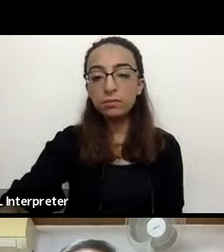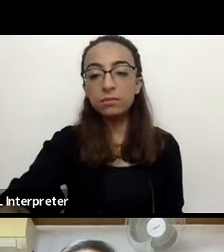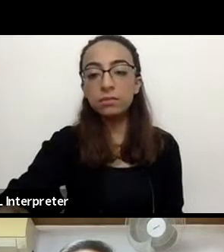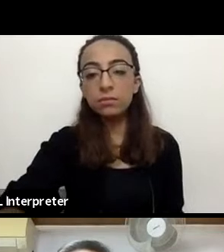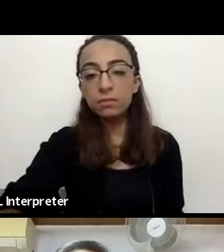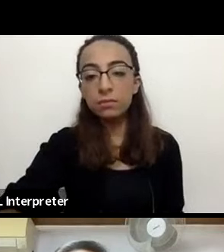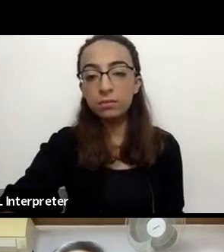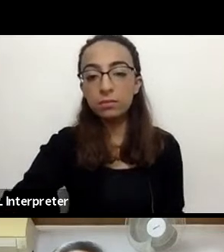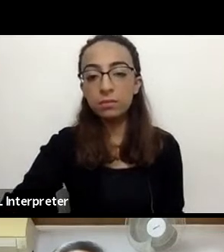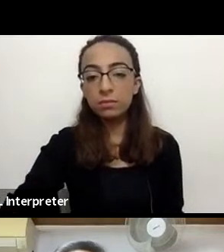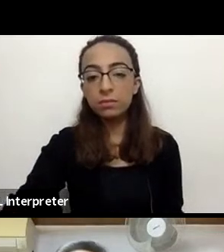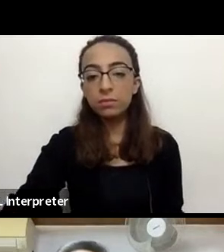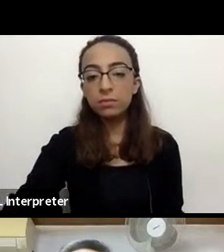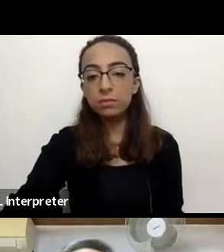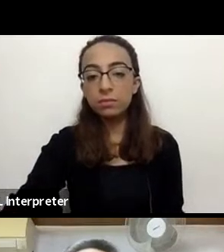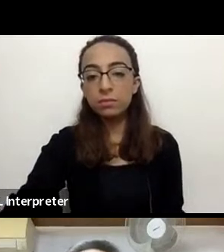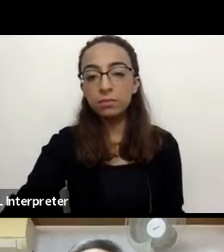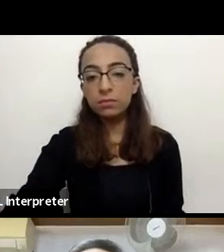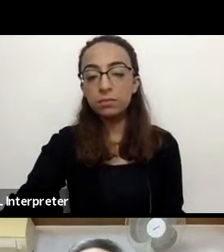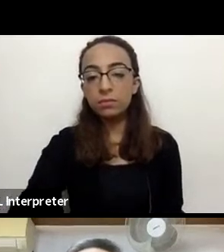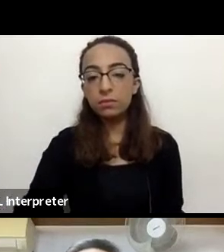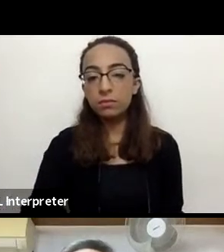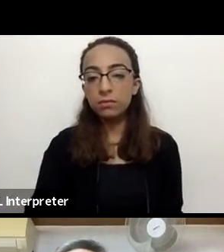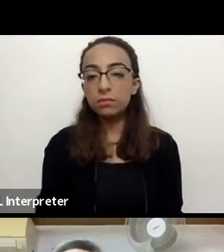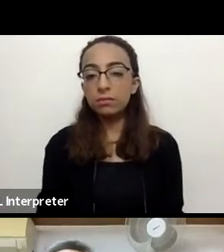Good evening.